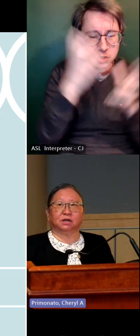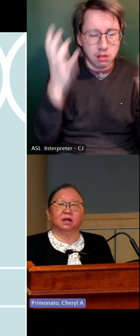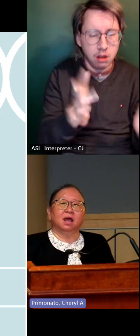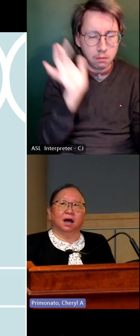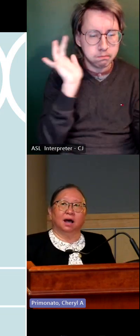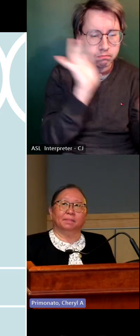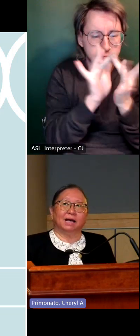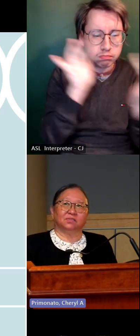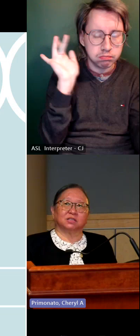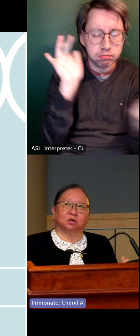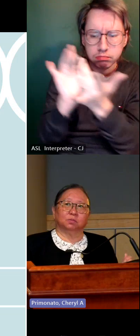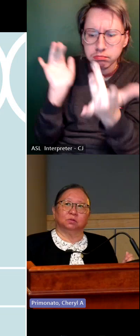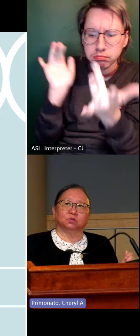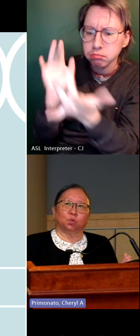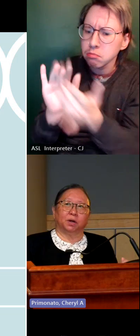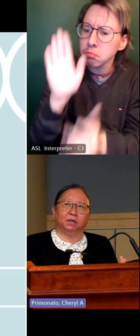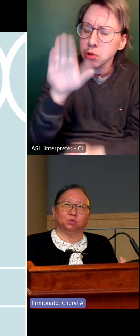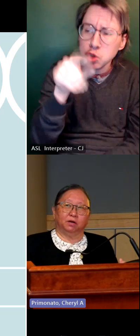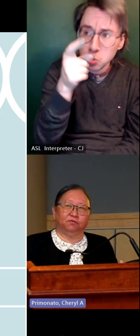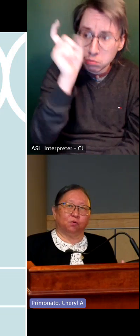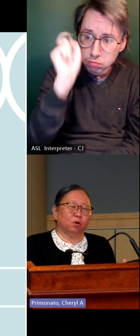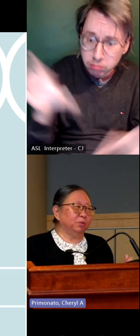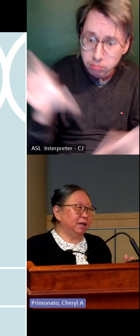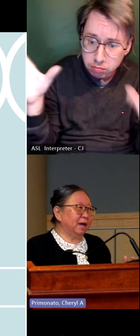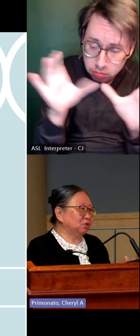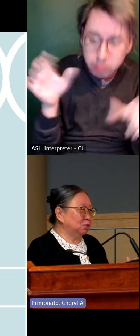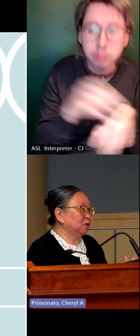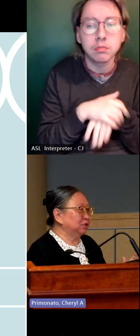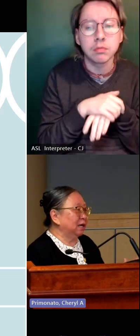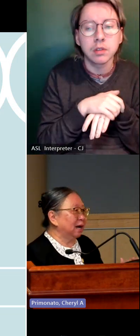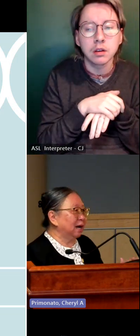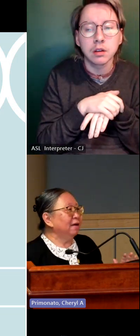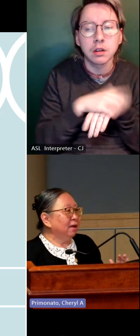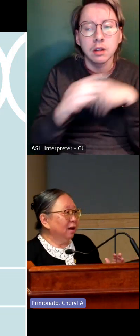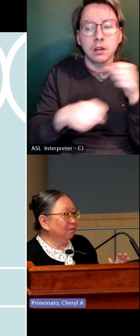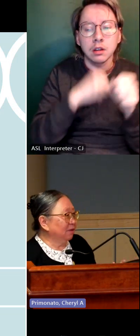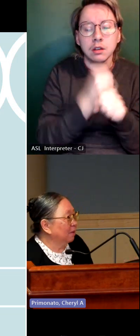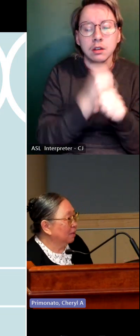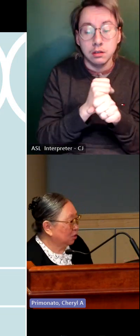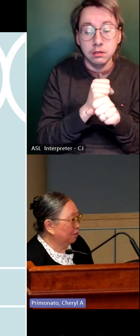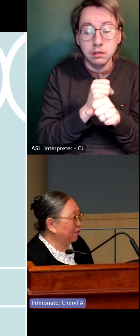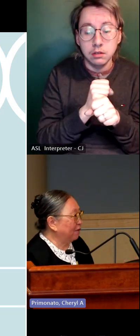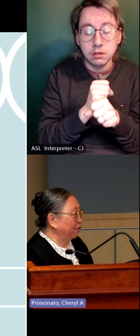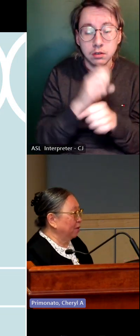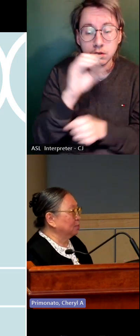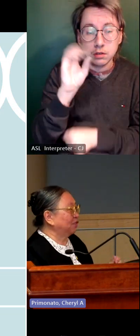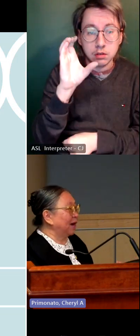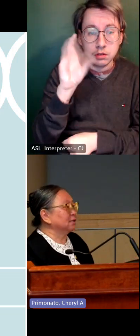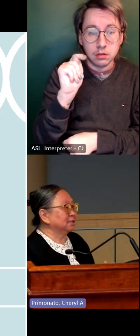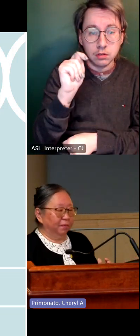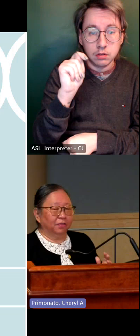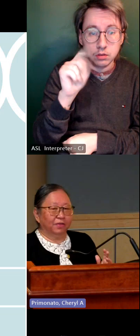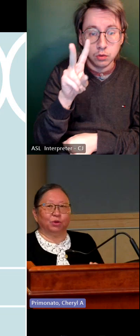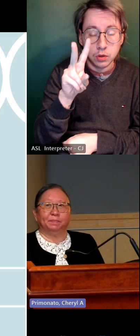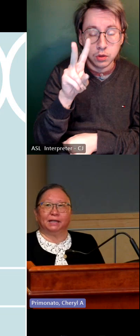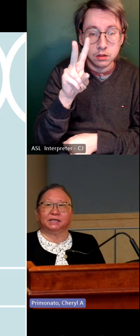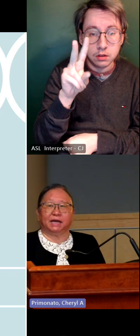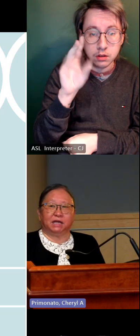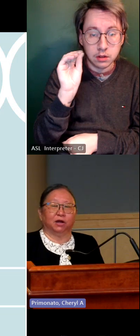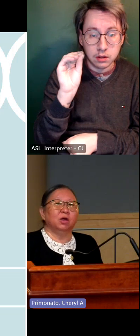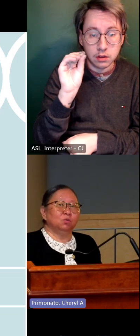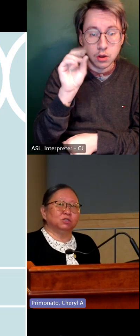certification. As of October 2024, we have 209 of the certified firms files that